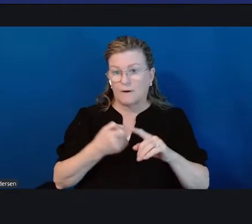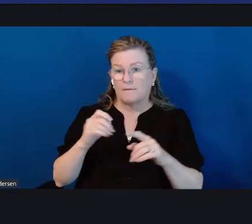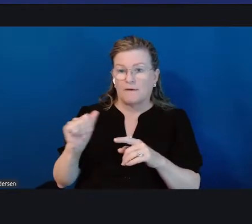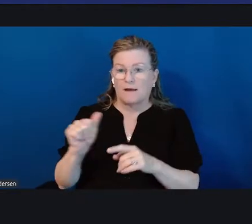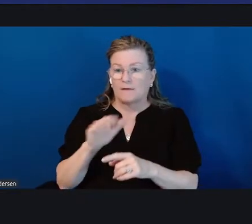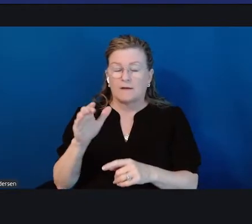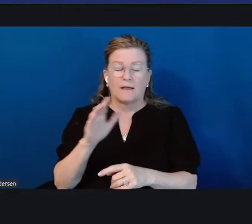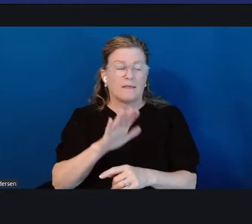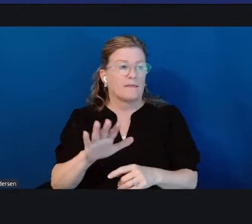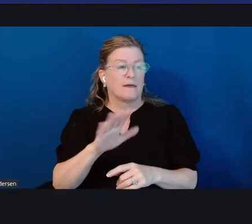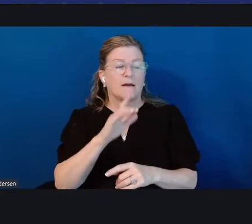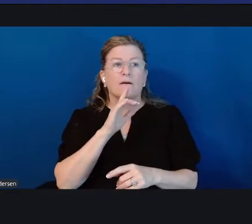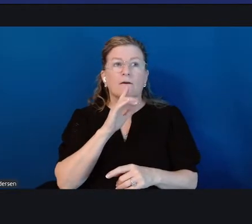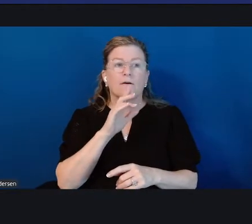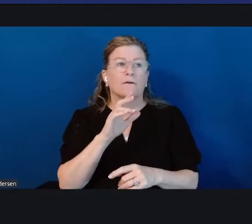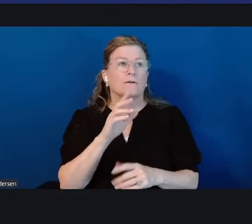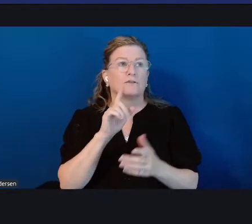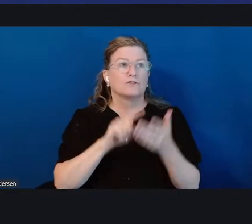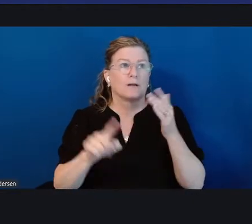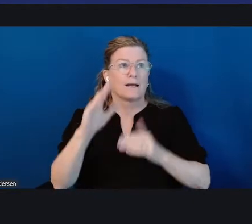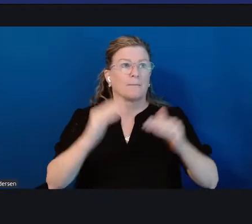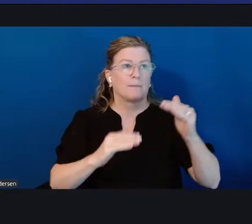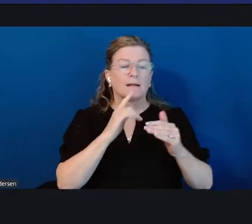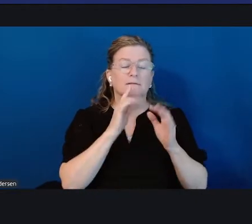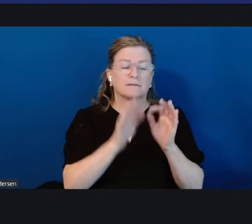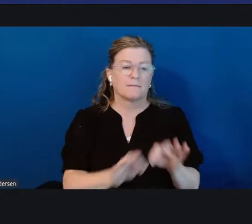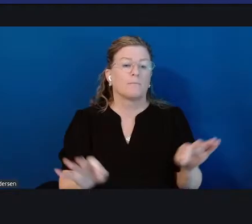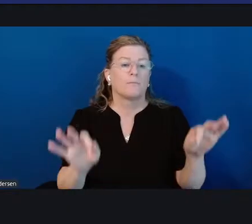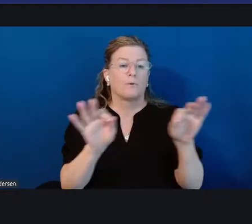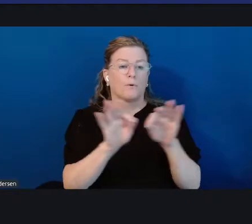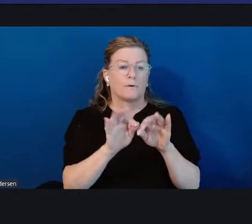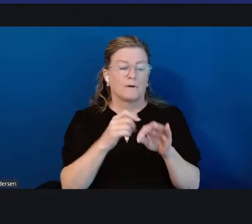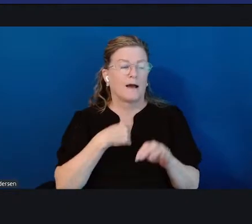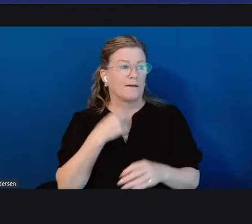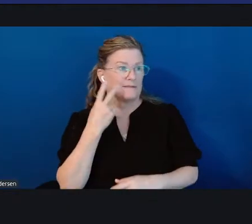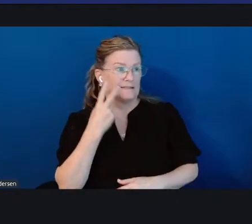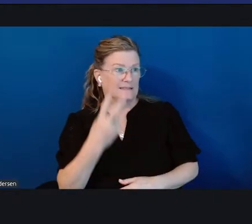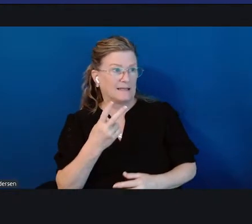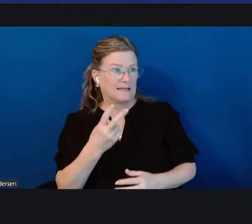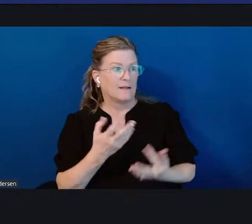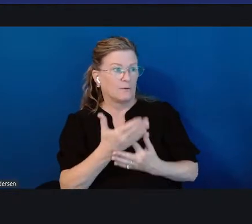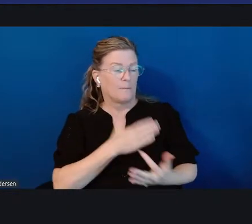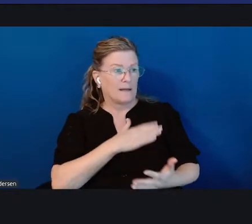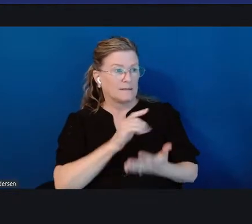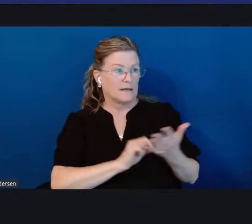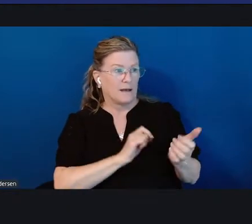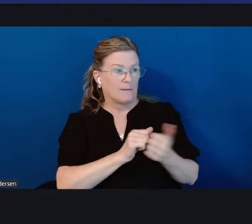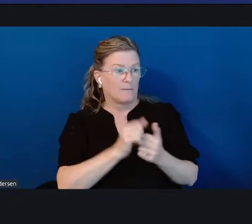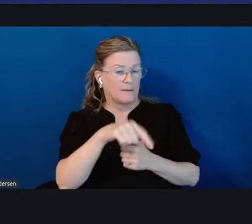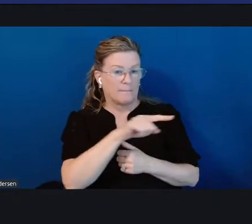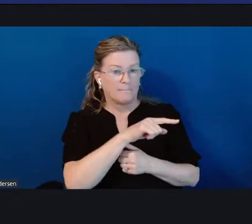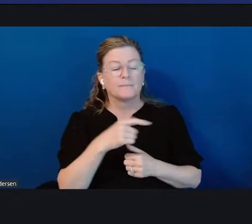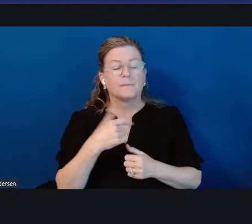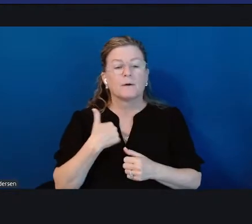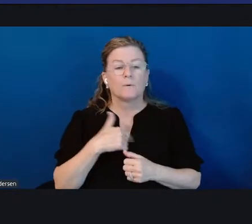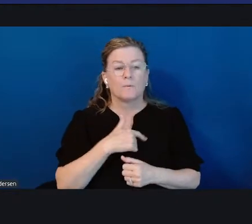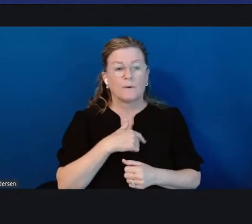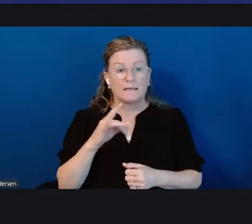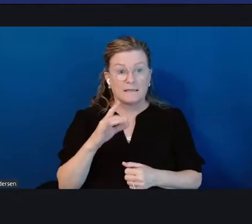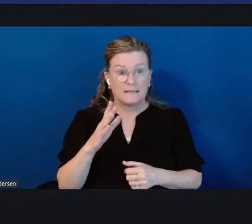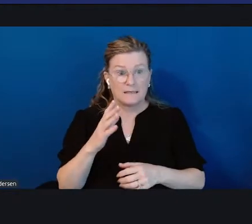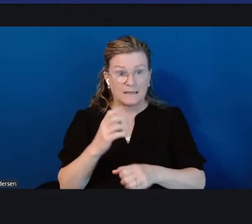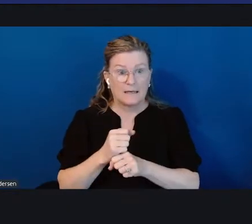perform a vital check and balance, I believe. I've witnessed that during the time that I've been there. We did